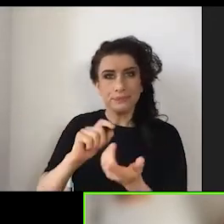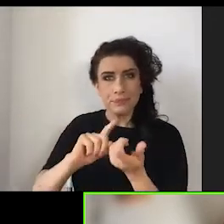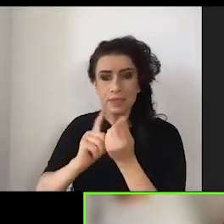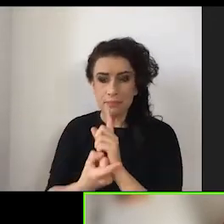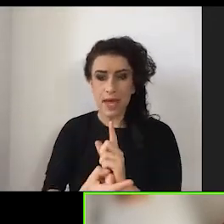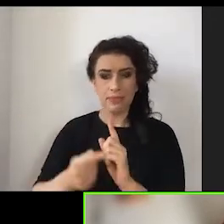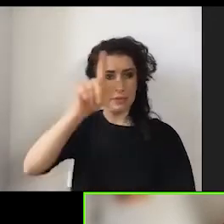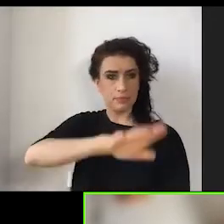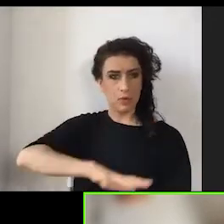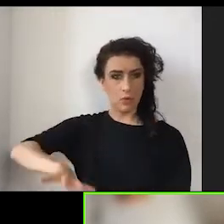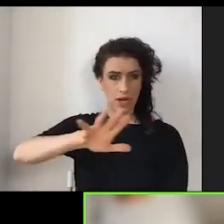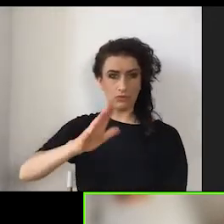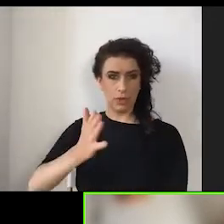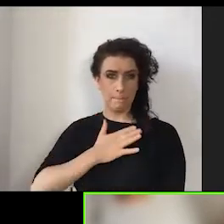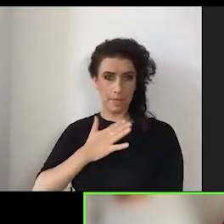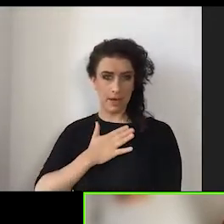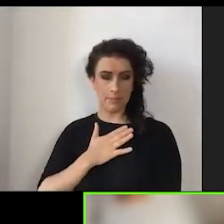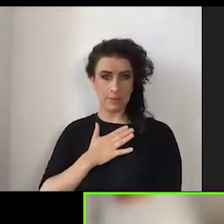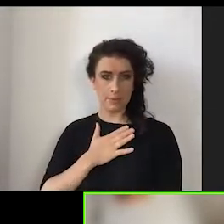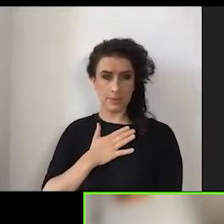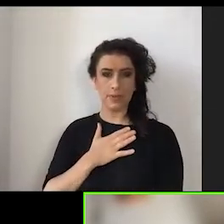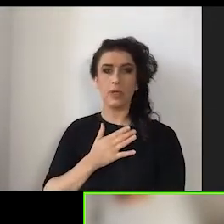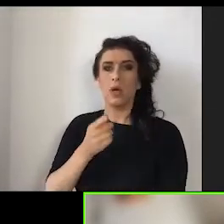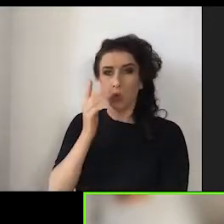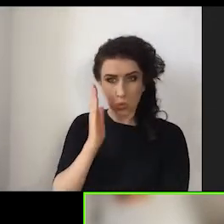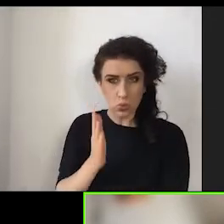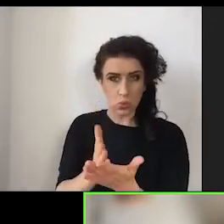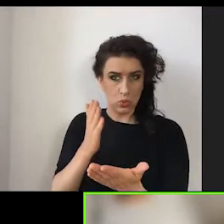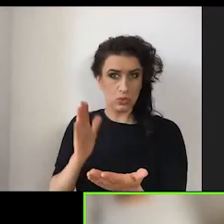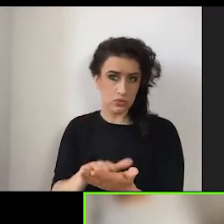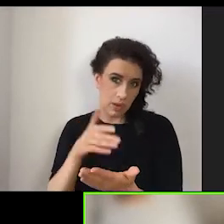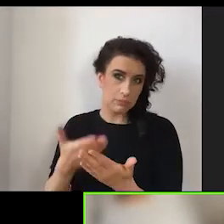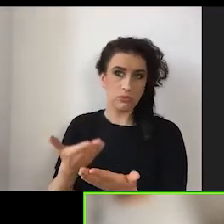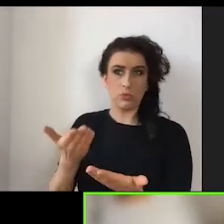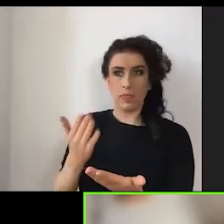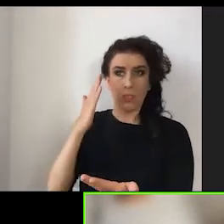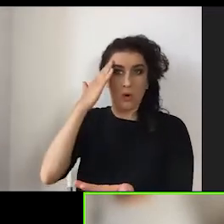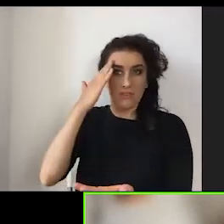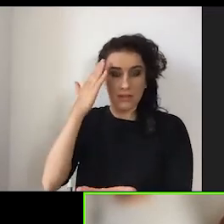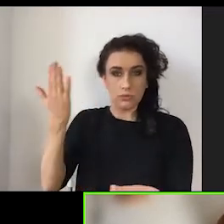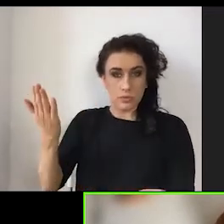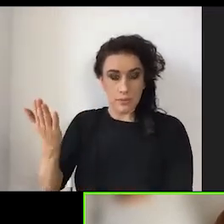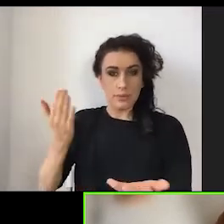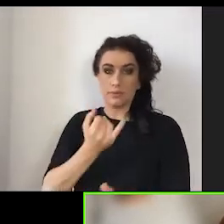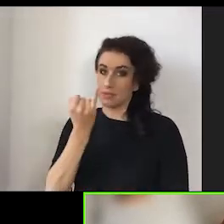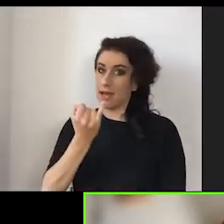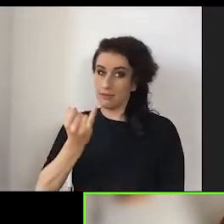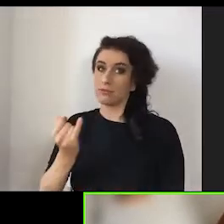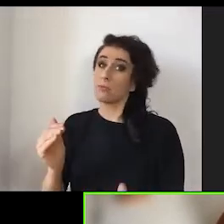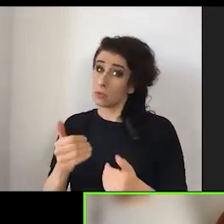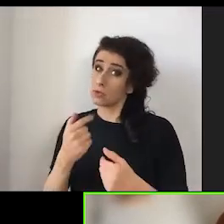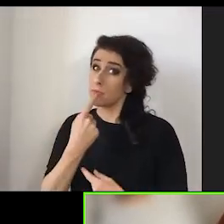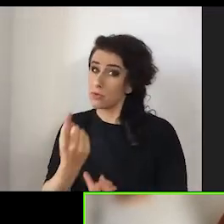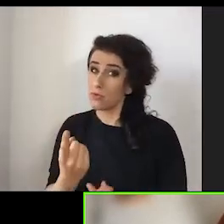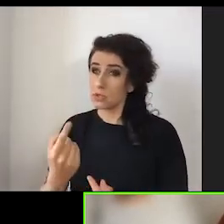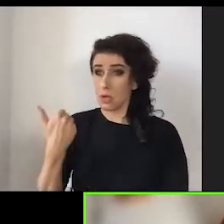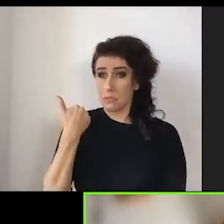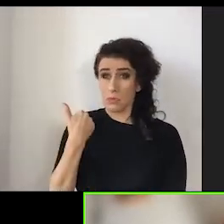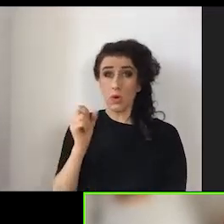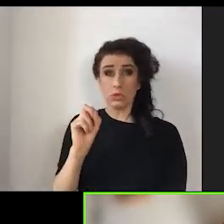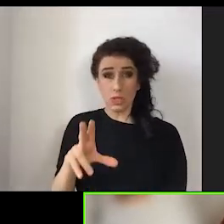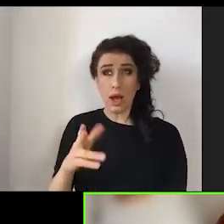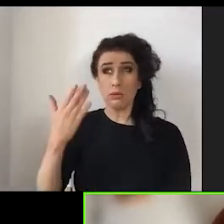with girls, never. It was like a no-go. And nowadays we have teams with girls and boys